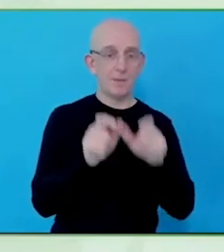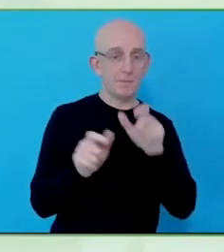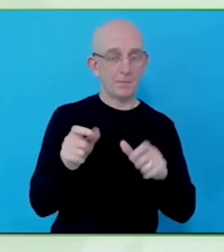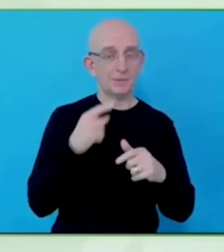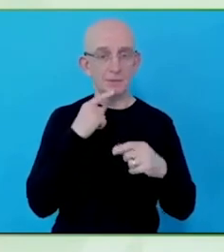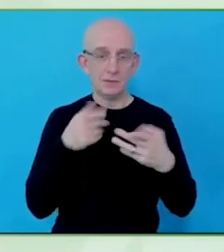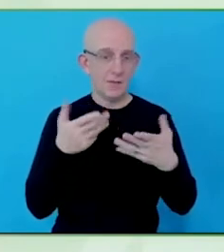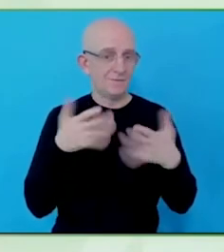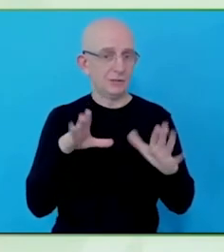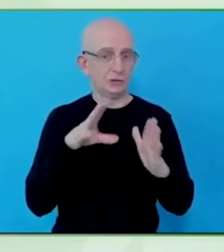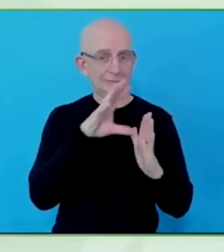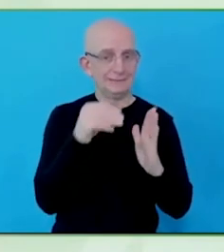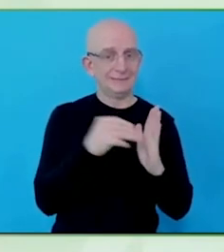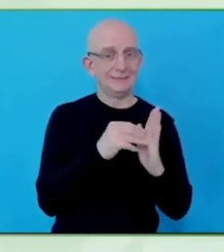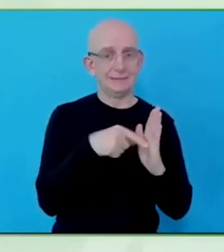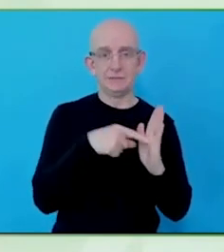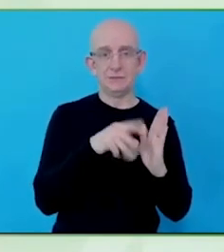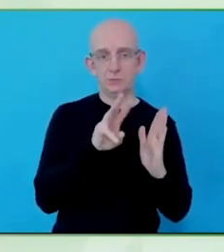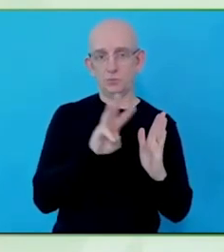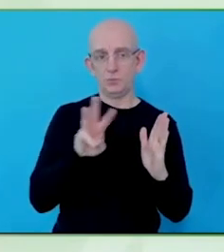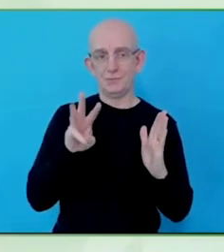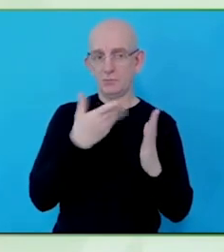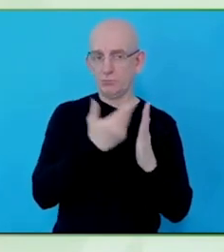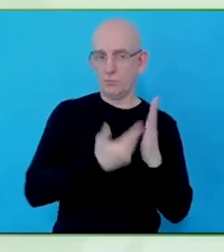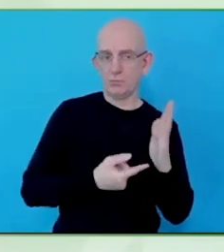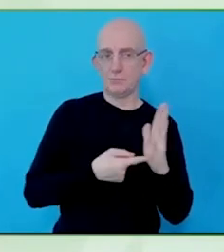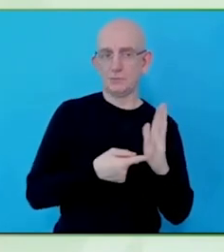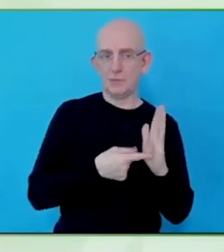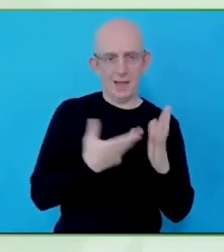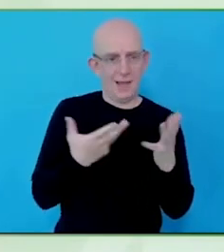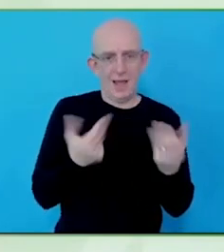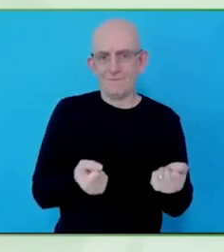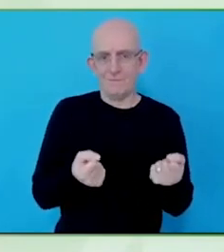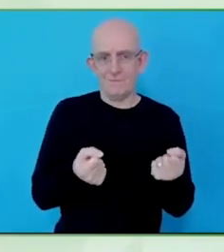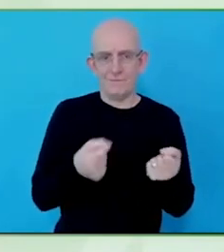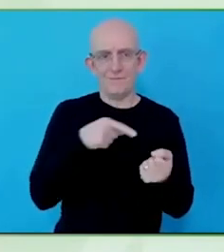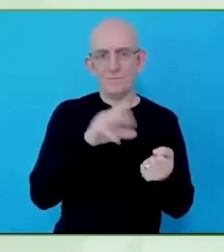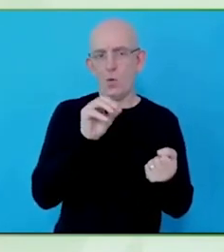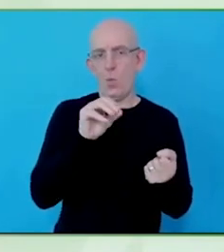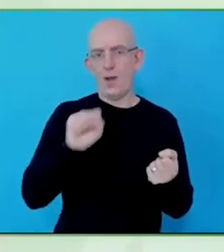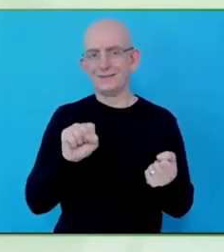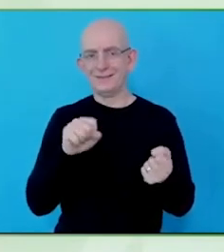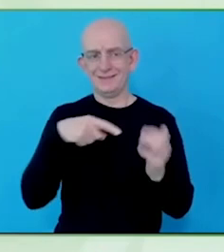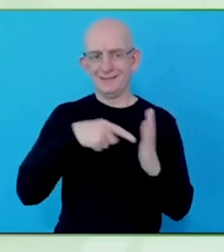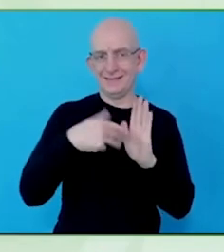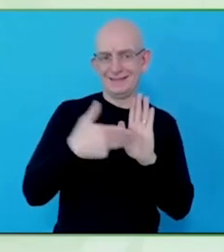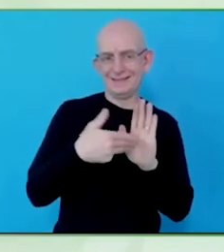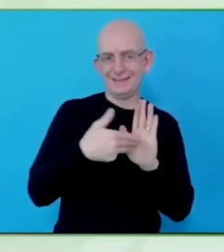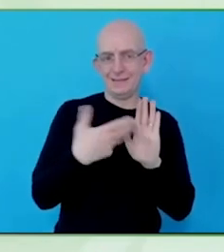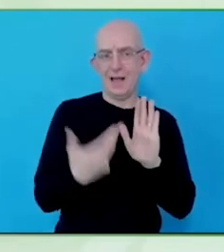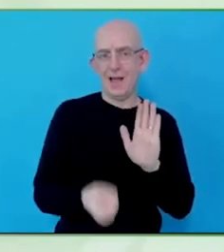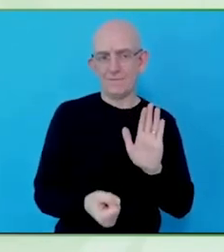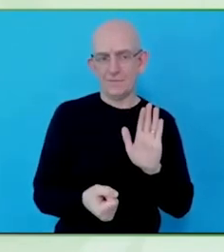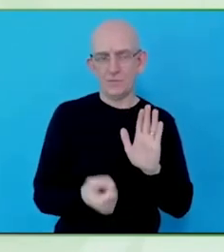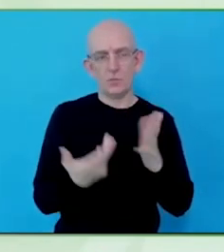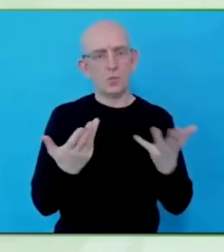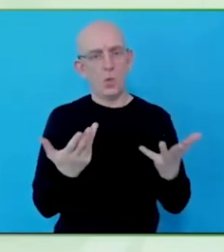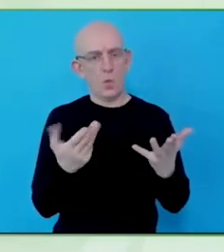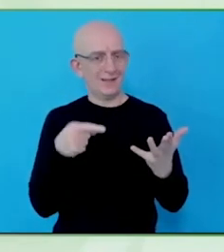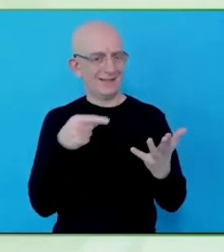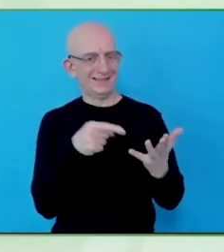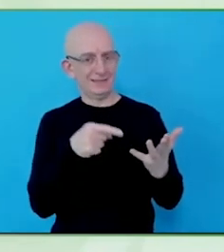sense not needed, according to that position. But we feel, just as Sabine pointed out, that people don't know how to dig into the operating